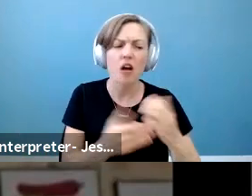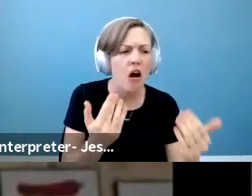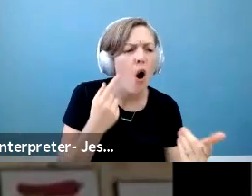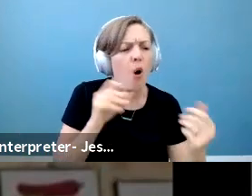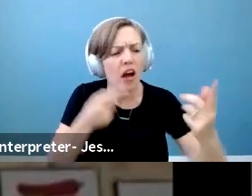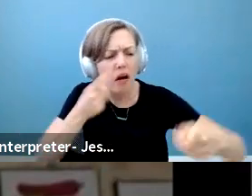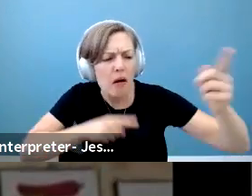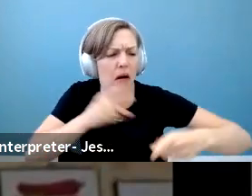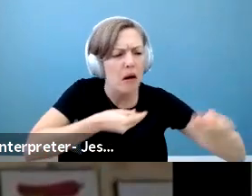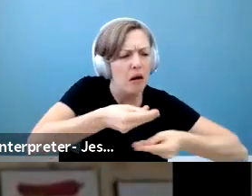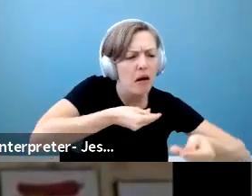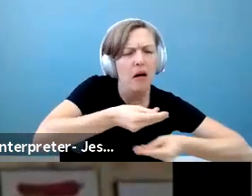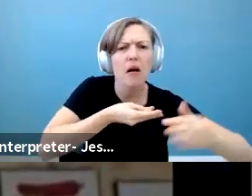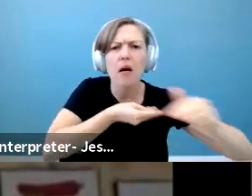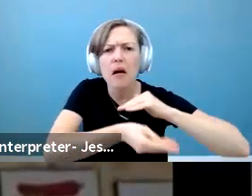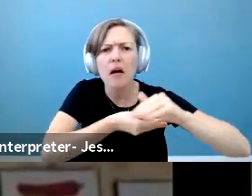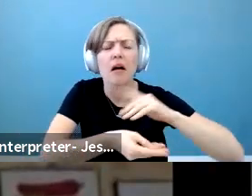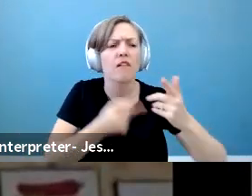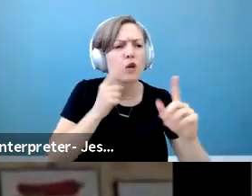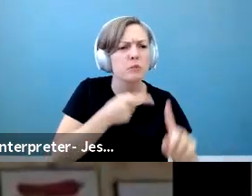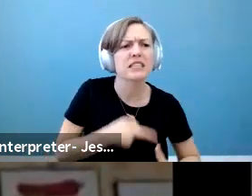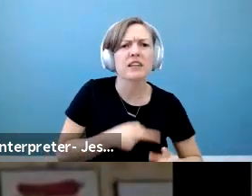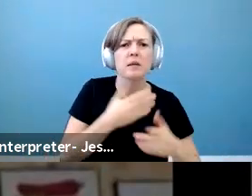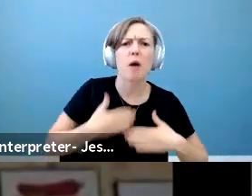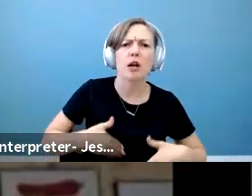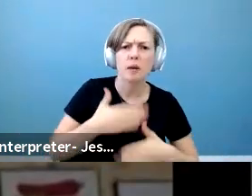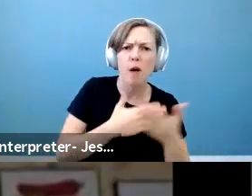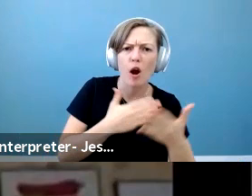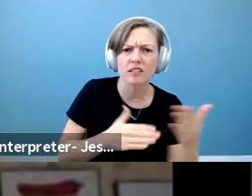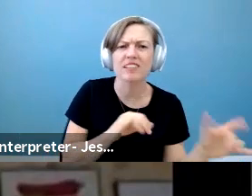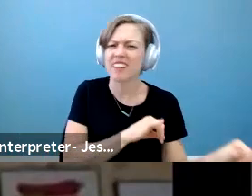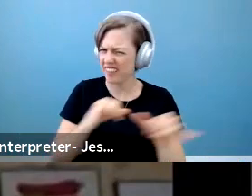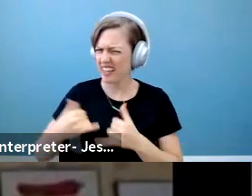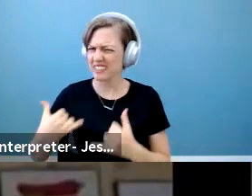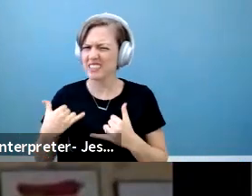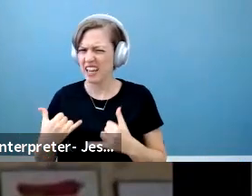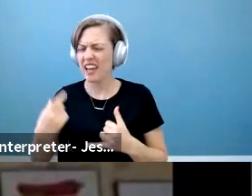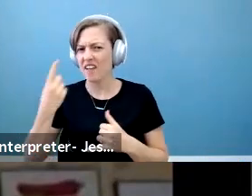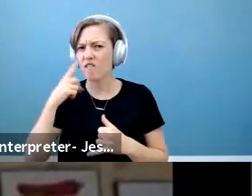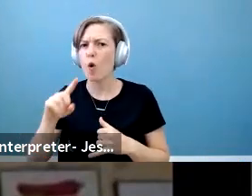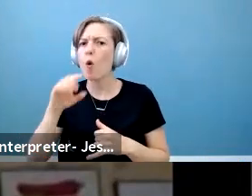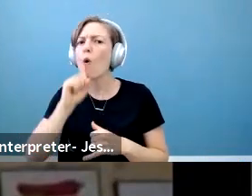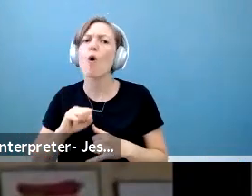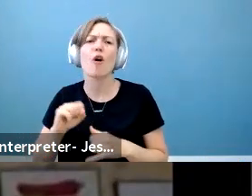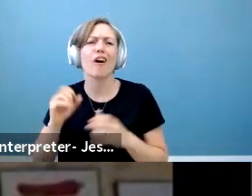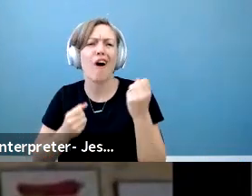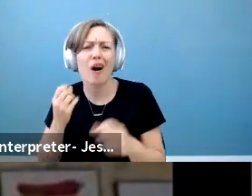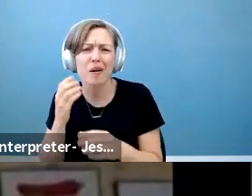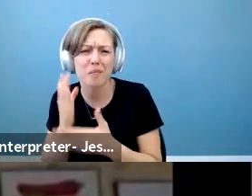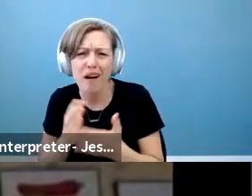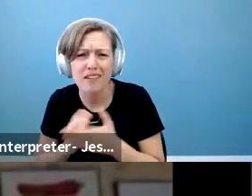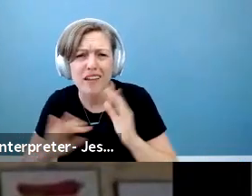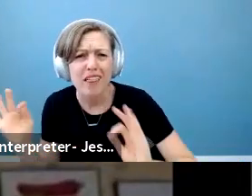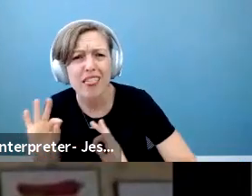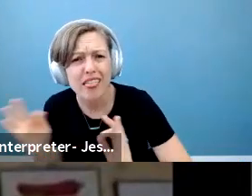for specific body parts like people do today for antique car parts. A